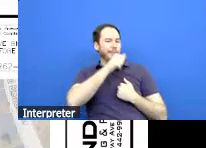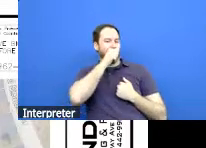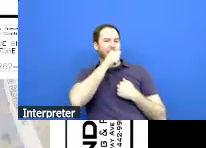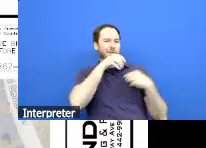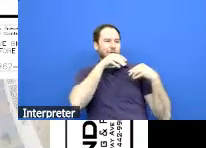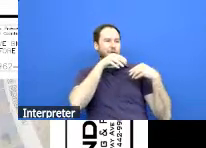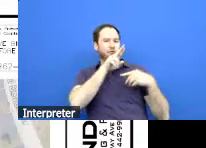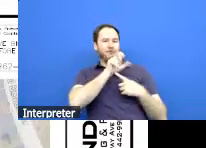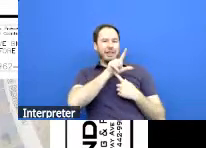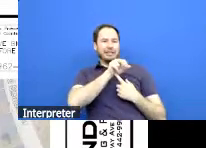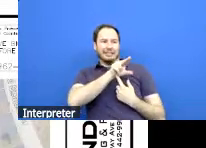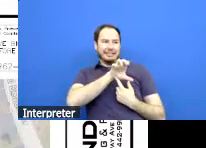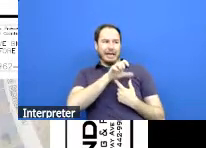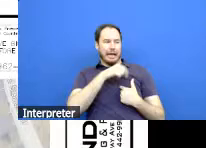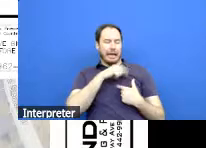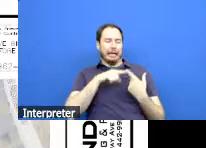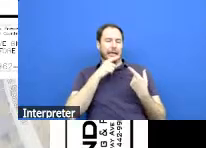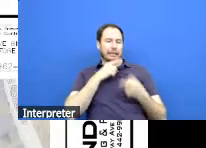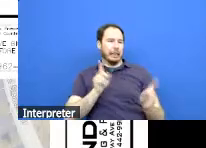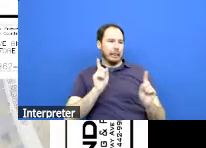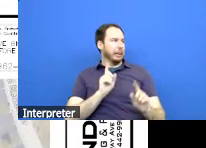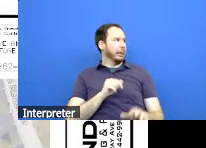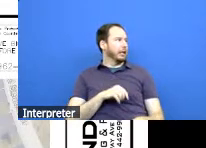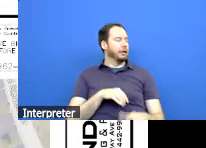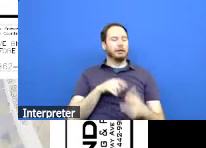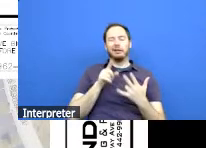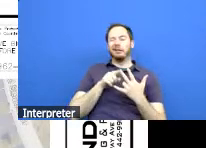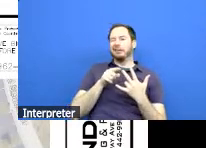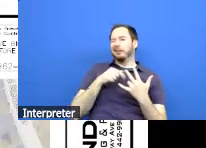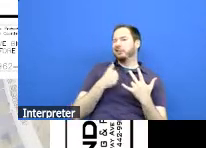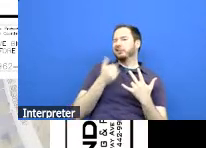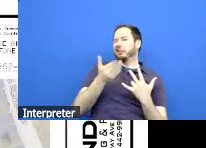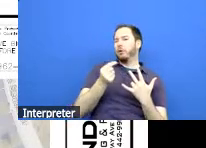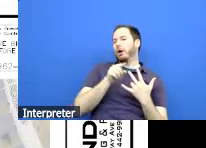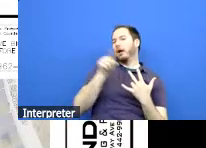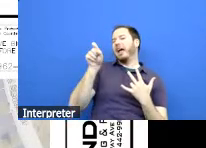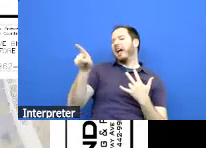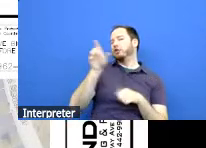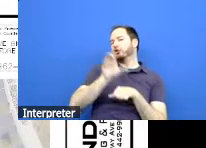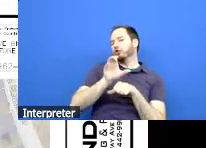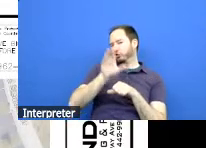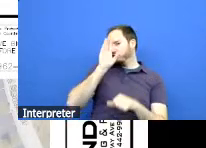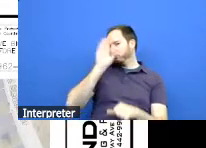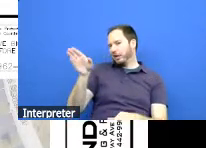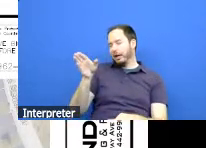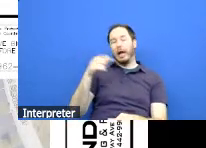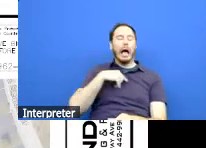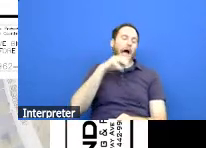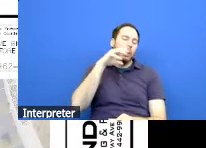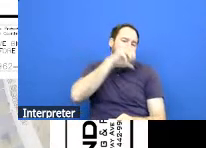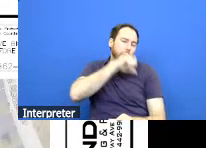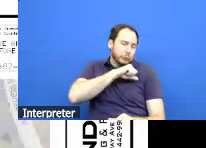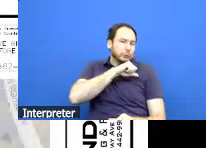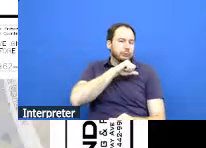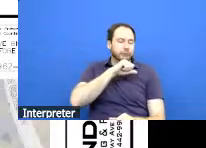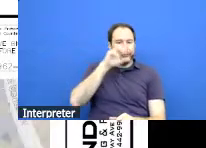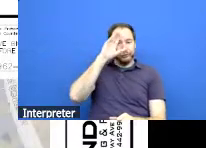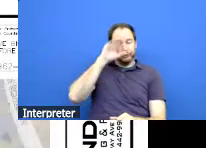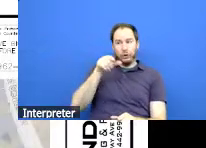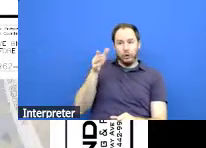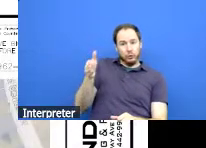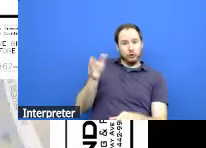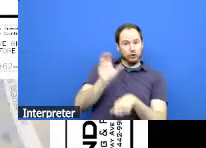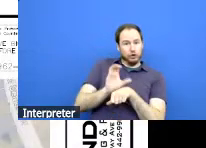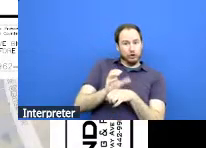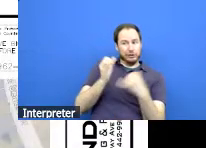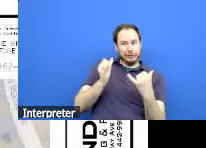two entities. I don't know. I guess my suggestion would be to ask the church. Yeah, Presumably, knowing where most